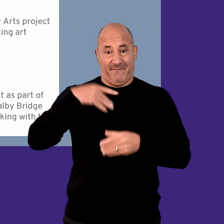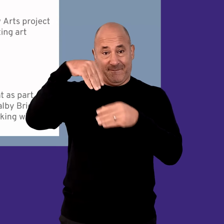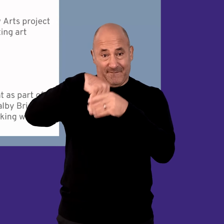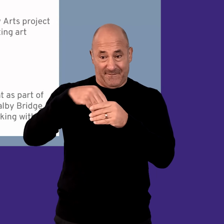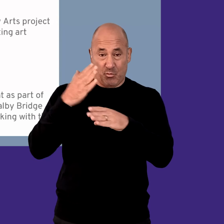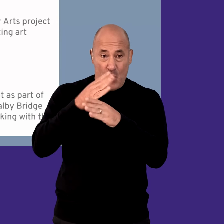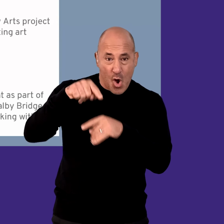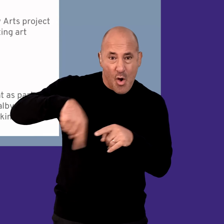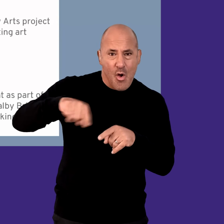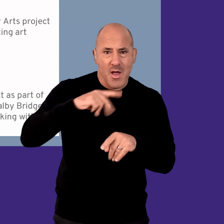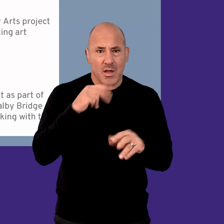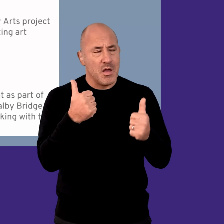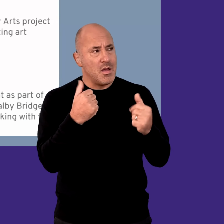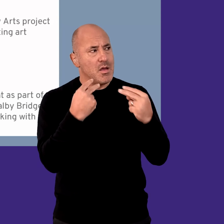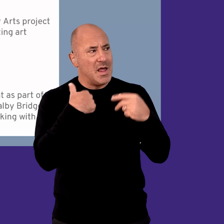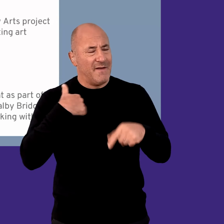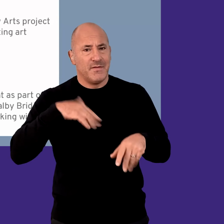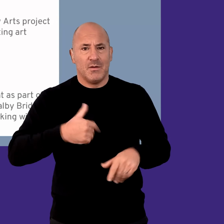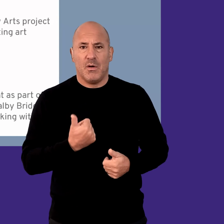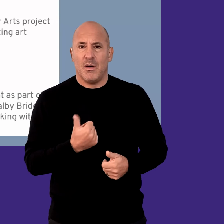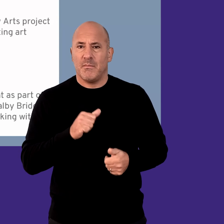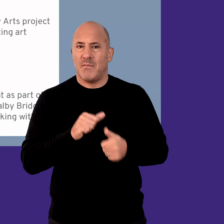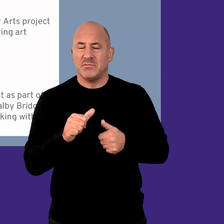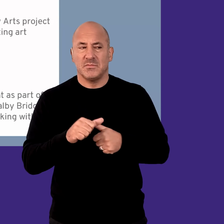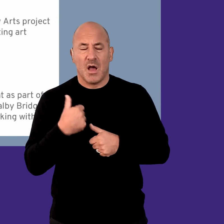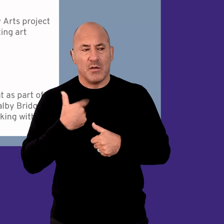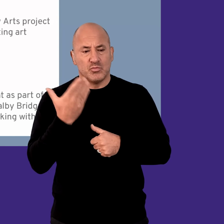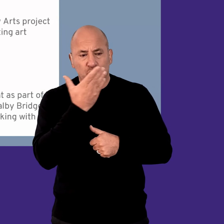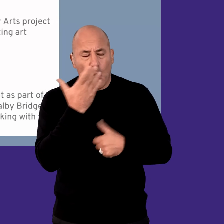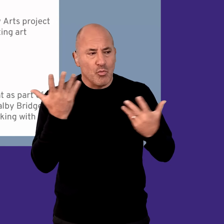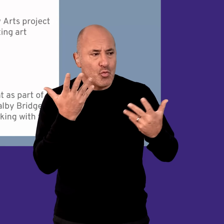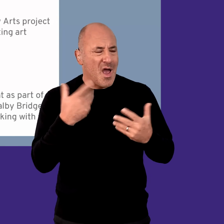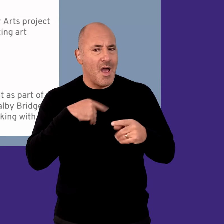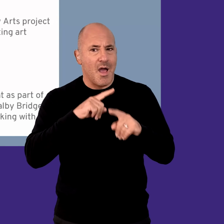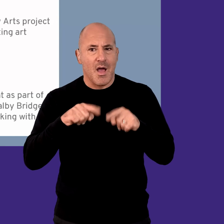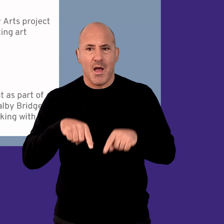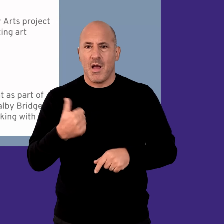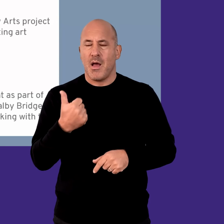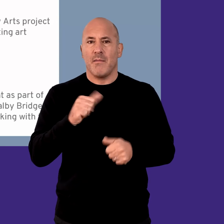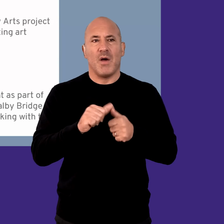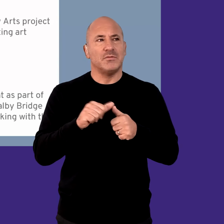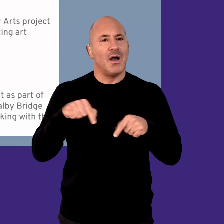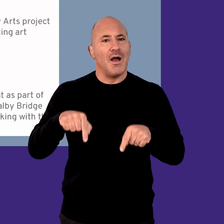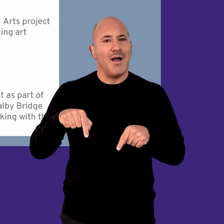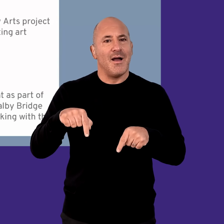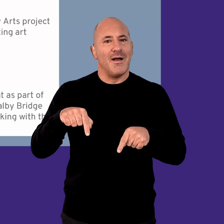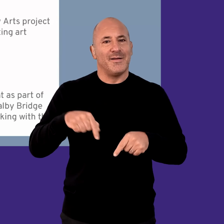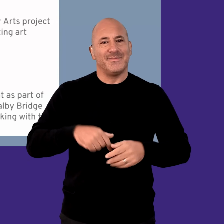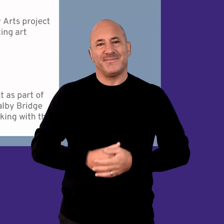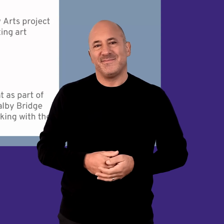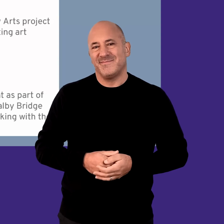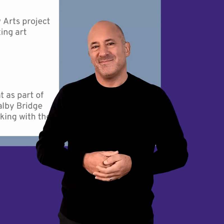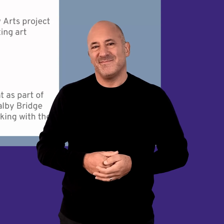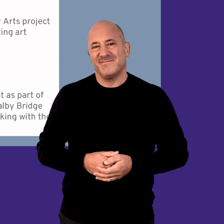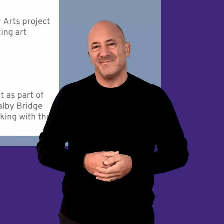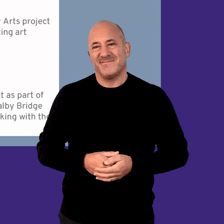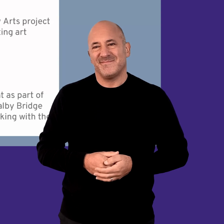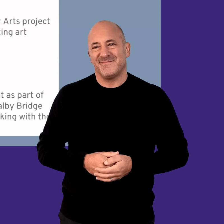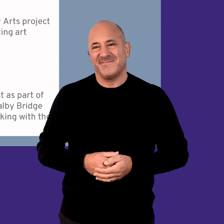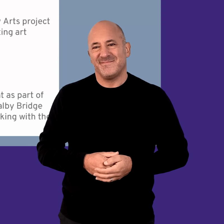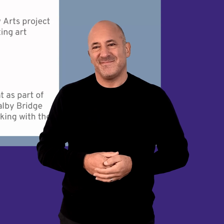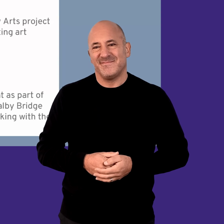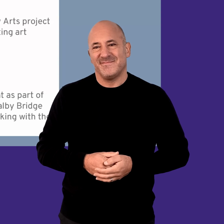feel about the estate and what that does to the people that live and attend the estate and how they feel about where they are living and where they